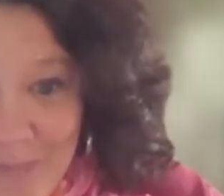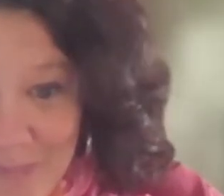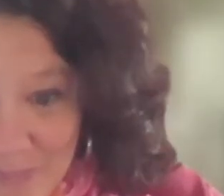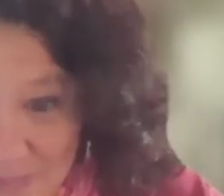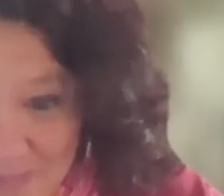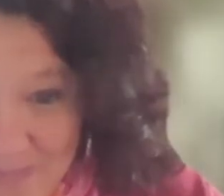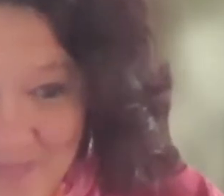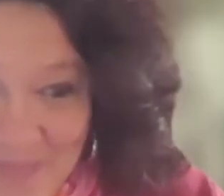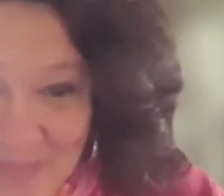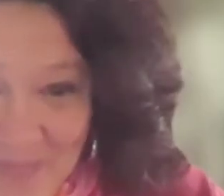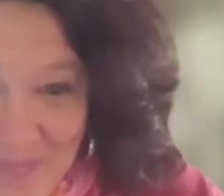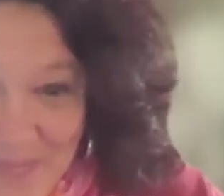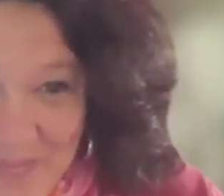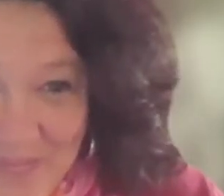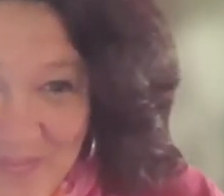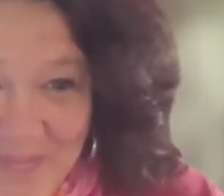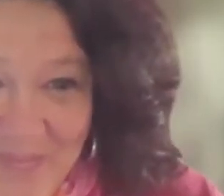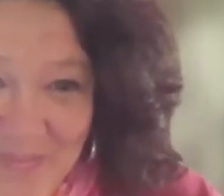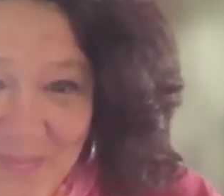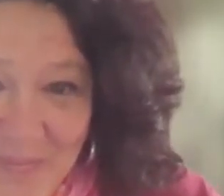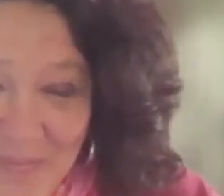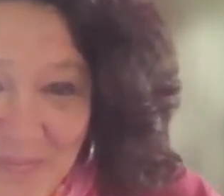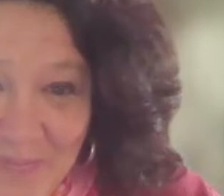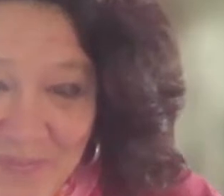if that is your preference. Yeah, so true.